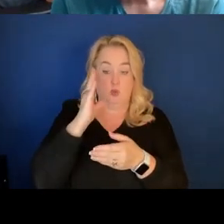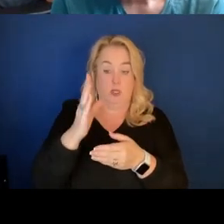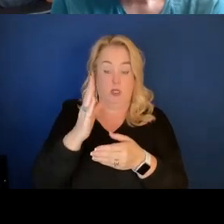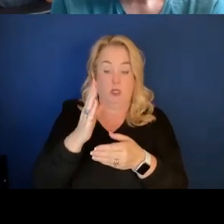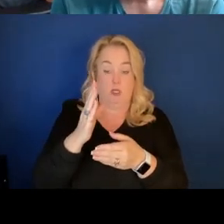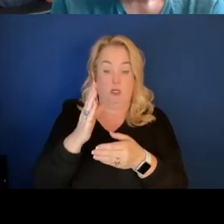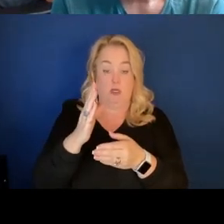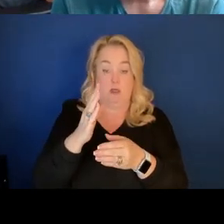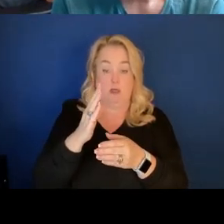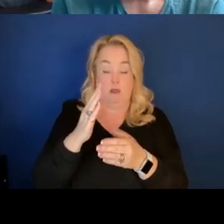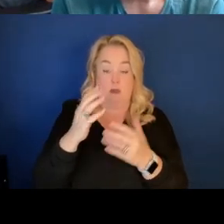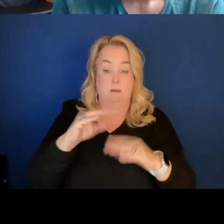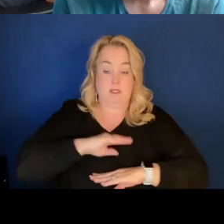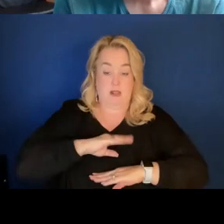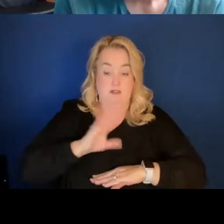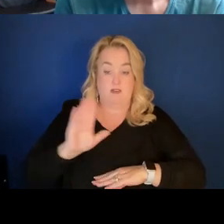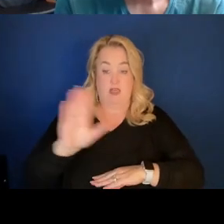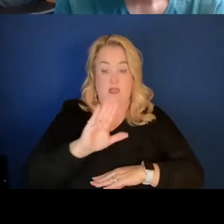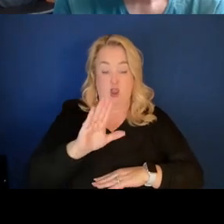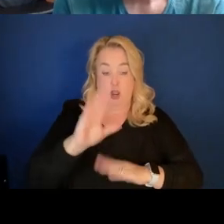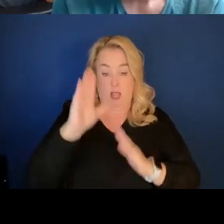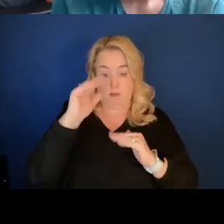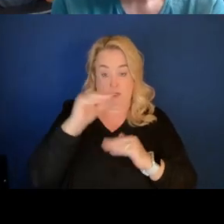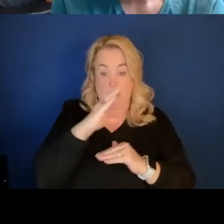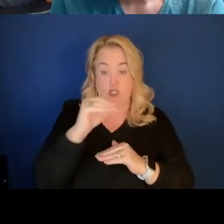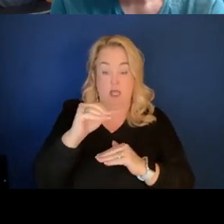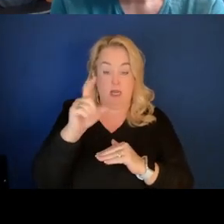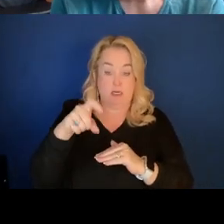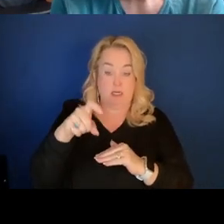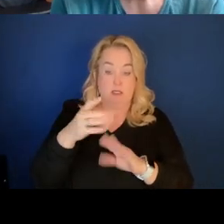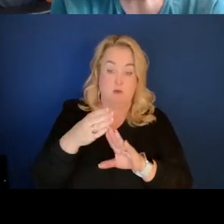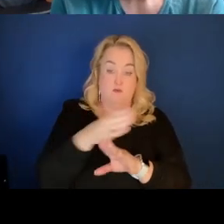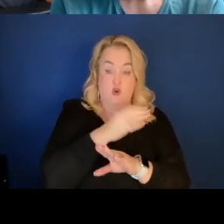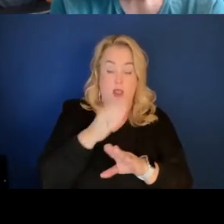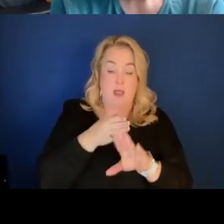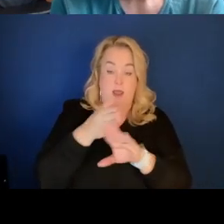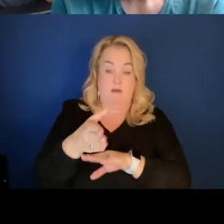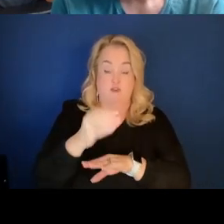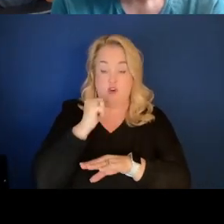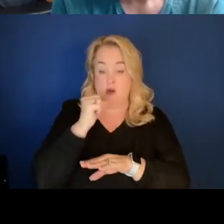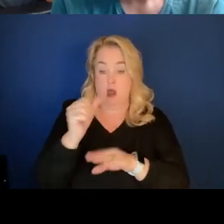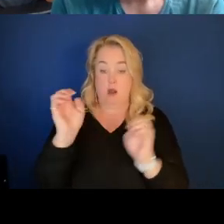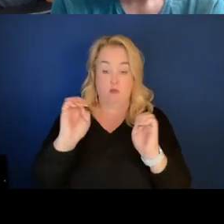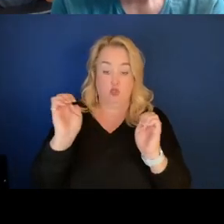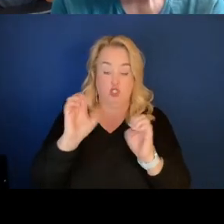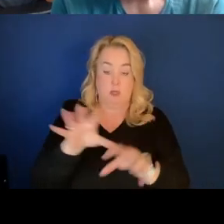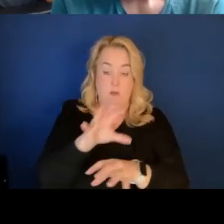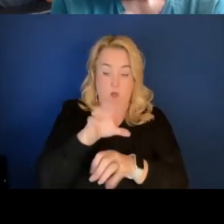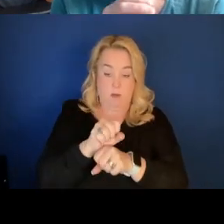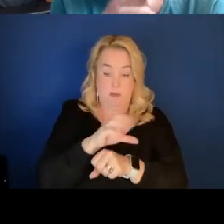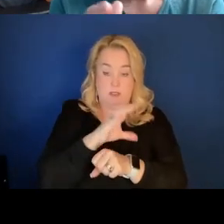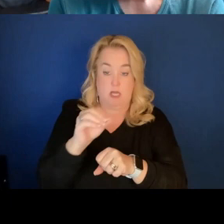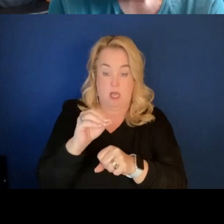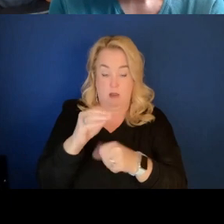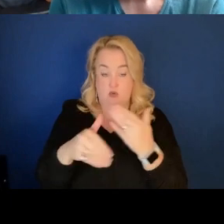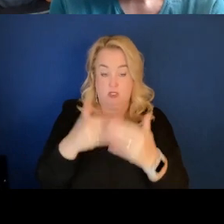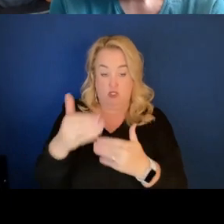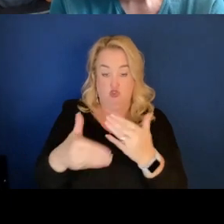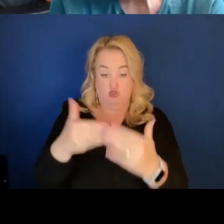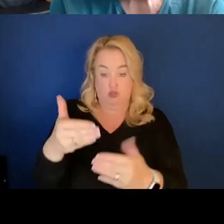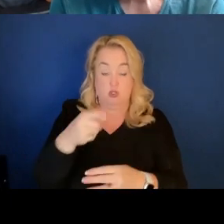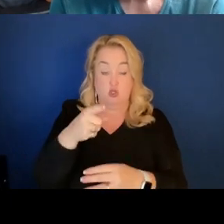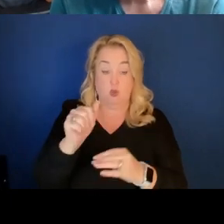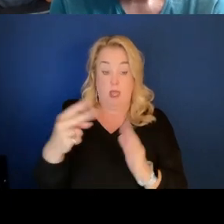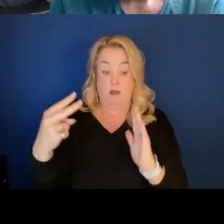recipient expectations and needs before and after those non-emergency appointments and procedures. You can view